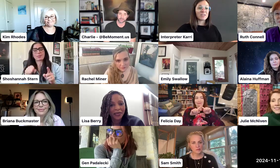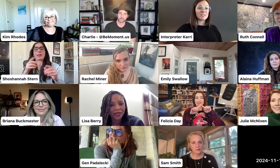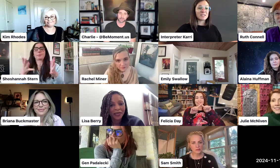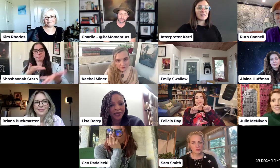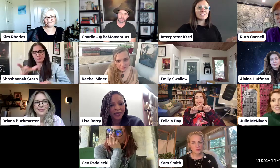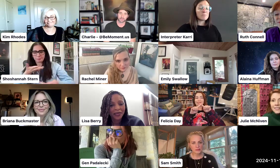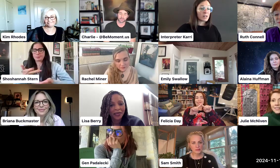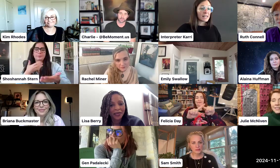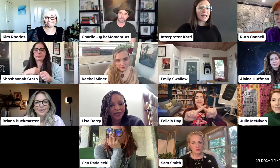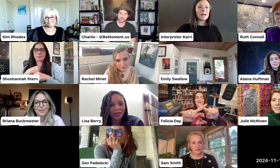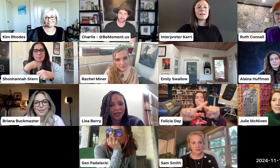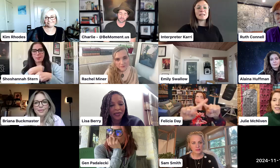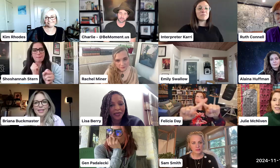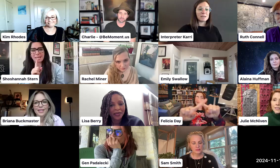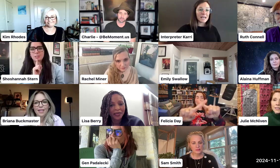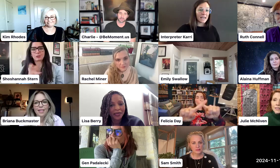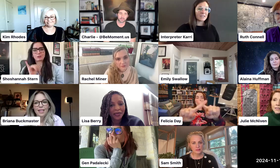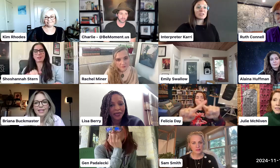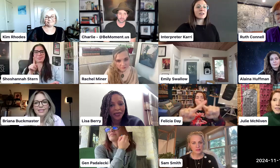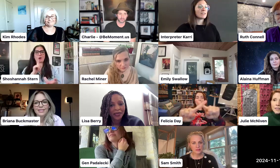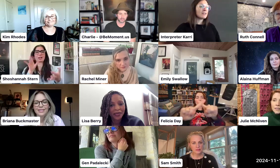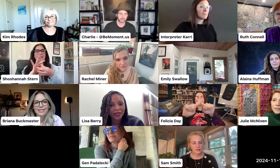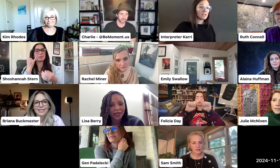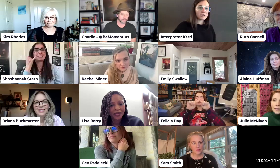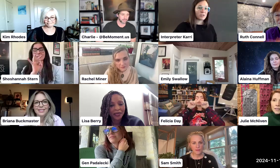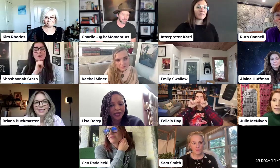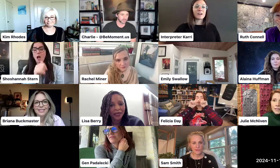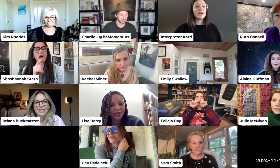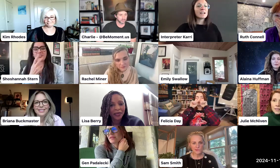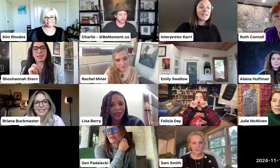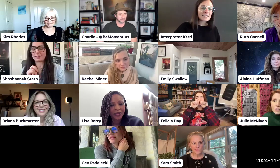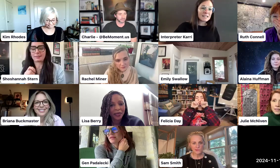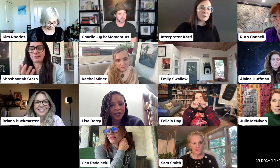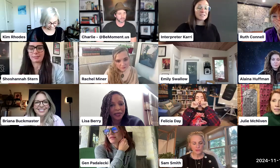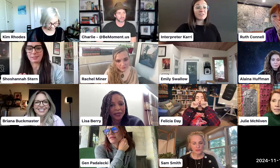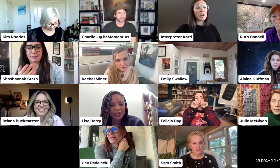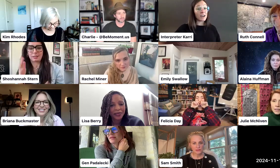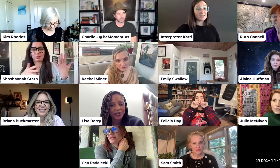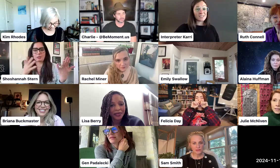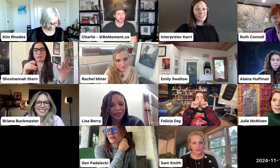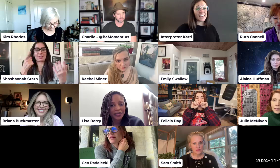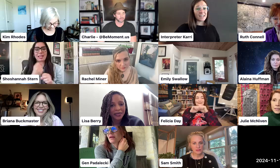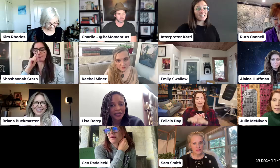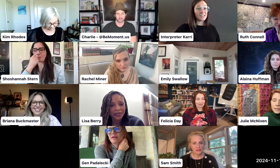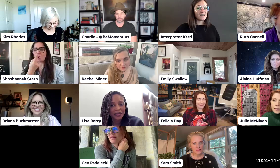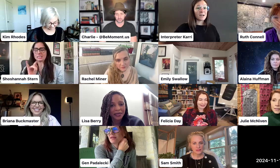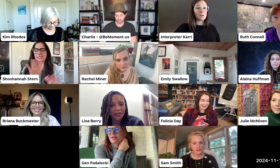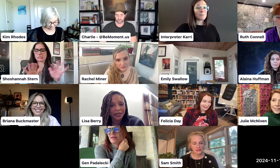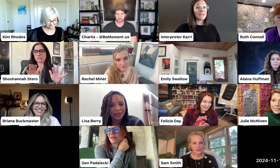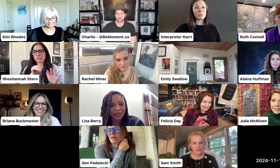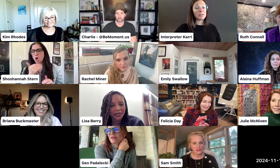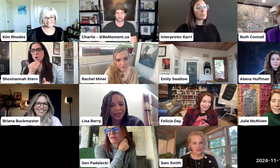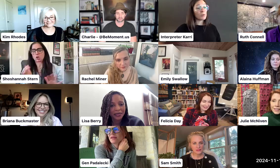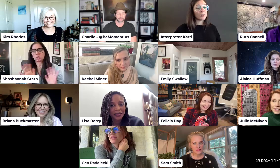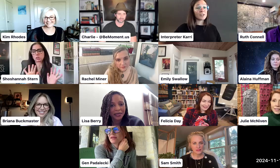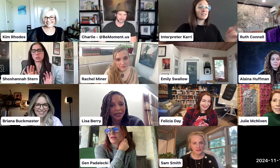like constantly stimulate them and keep them engaged and make sure that they're connected, because if not, then they